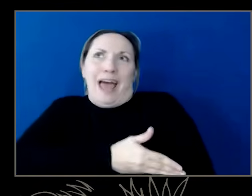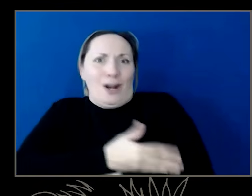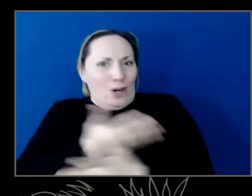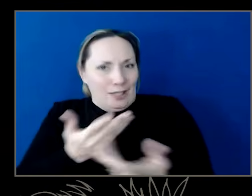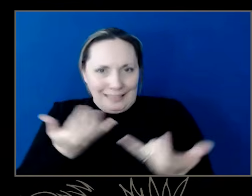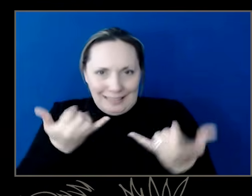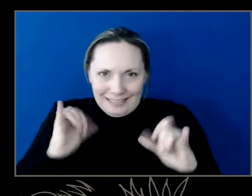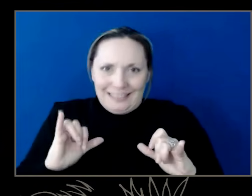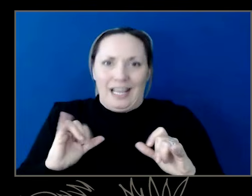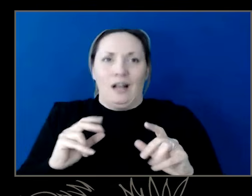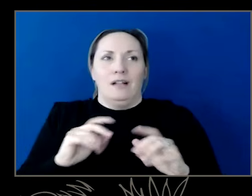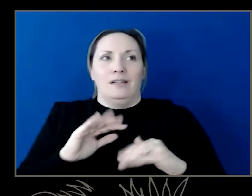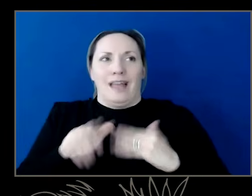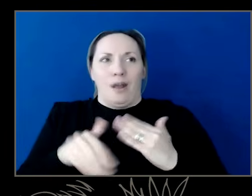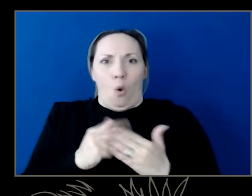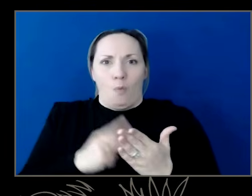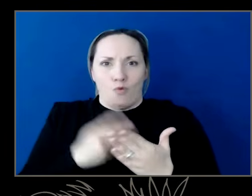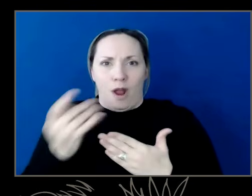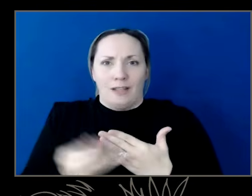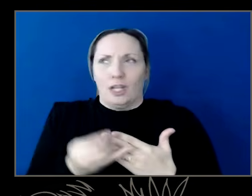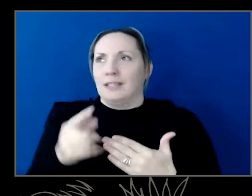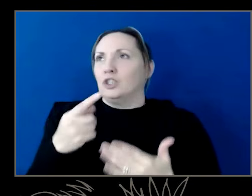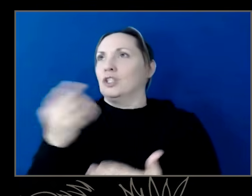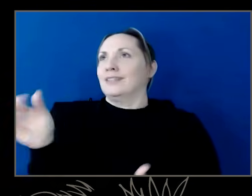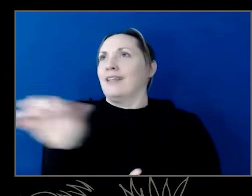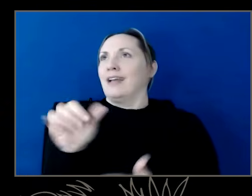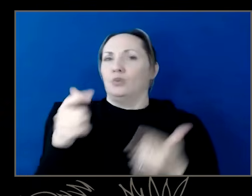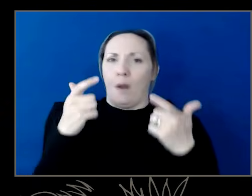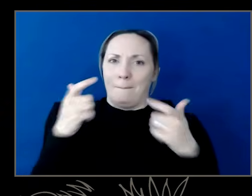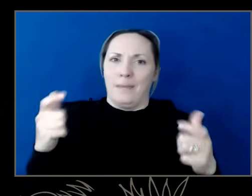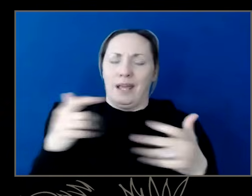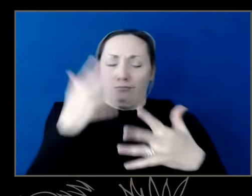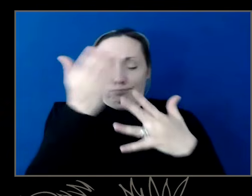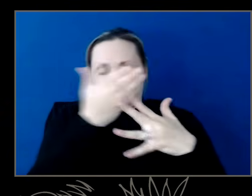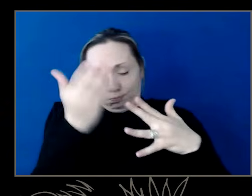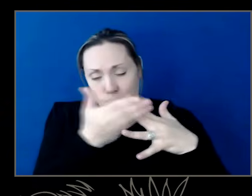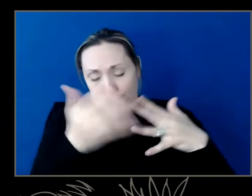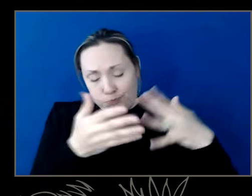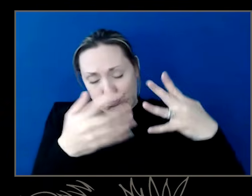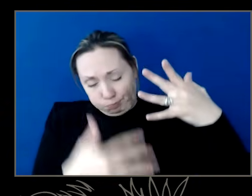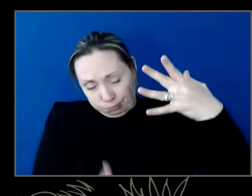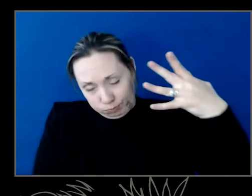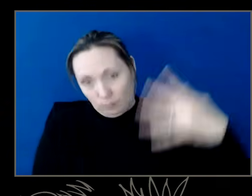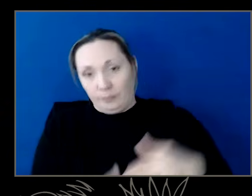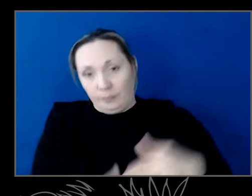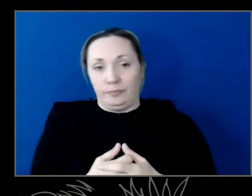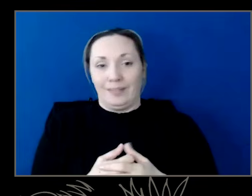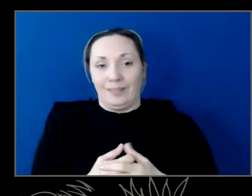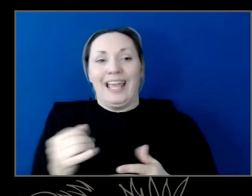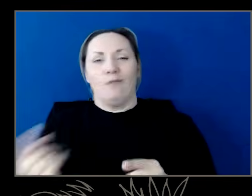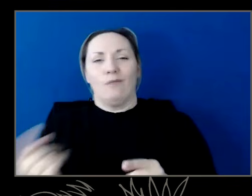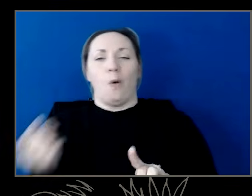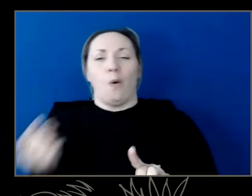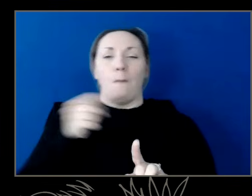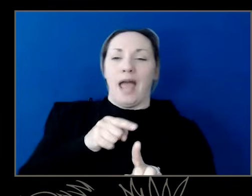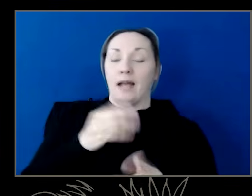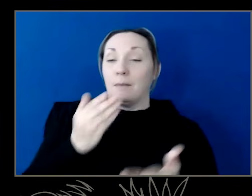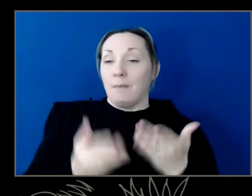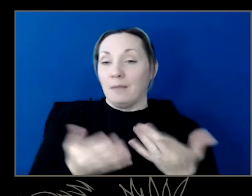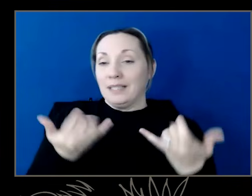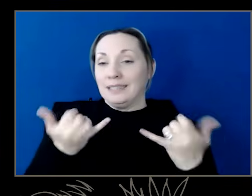that entire project as if it's just one big collection of files. And if we go back and maybe this is still